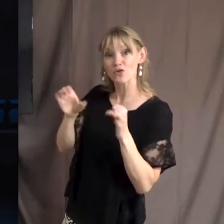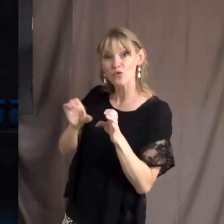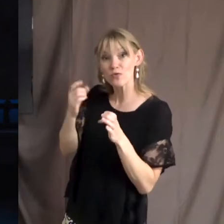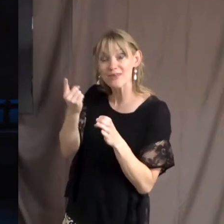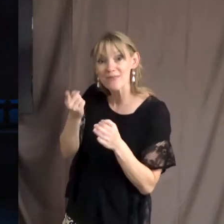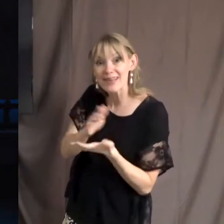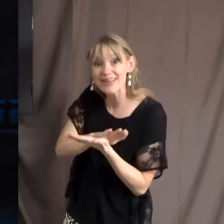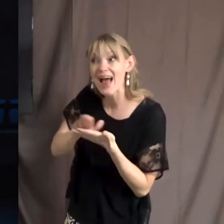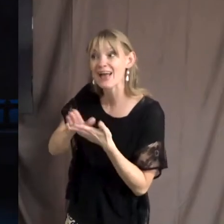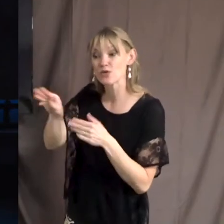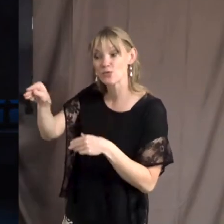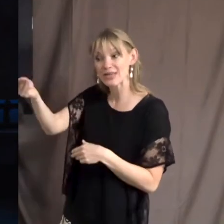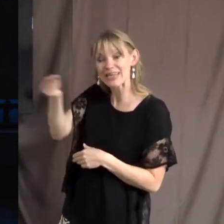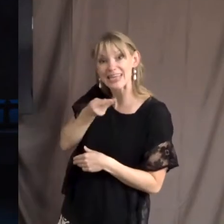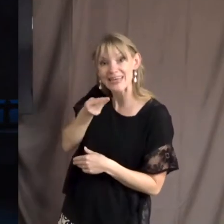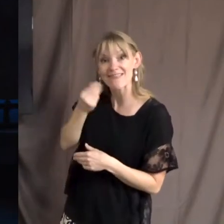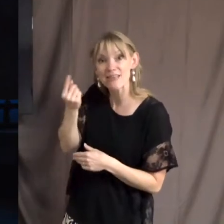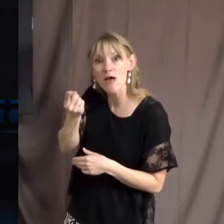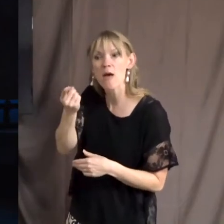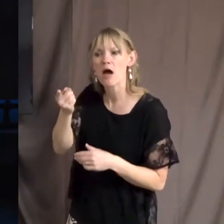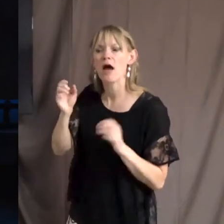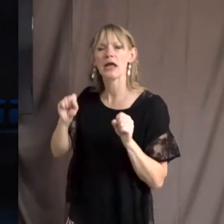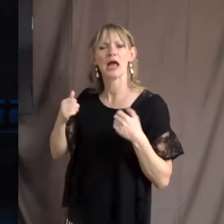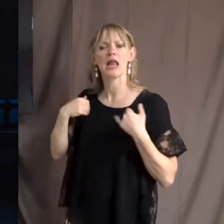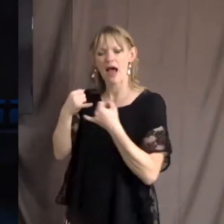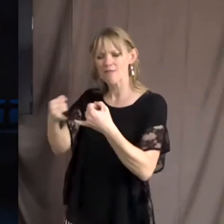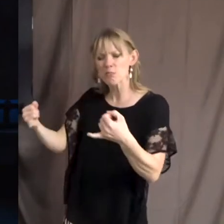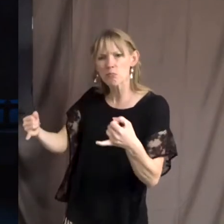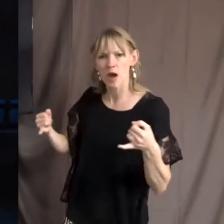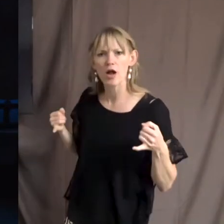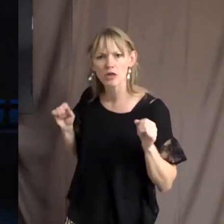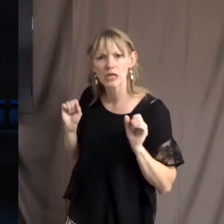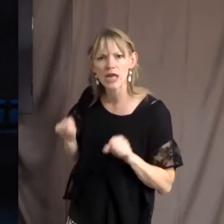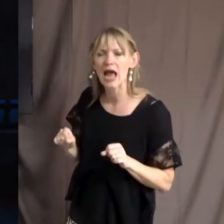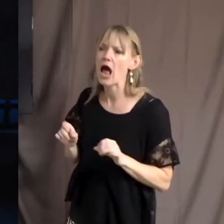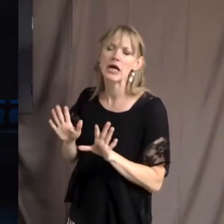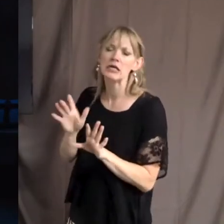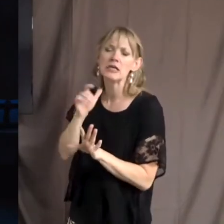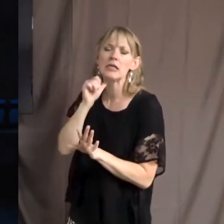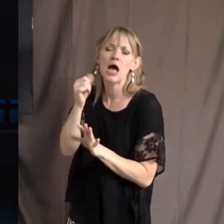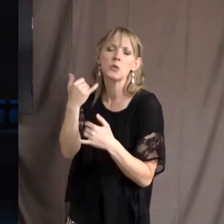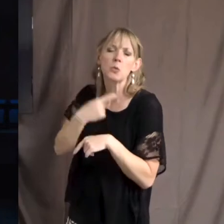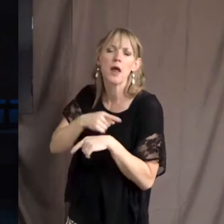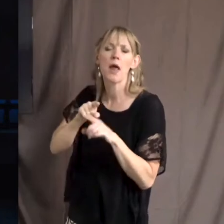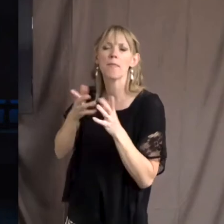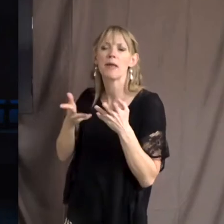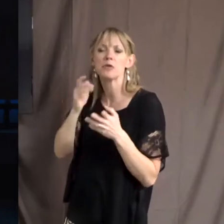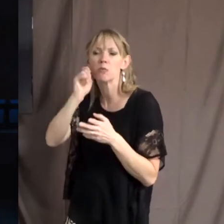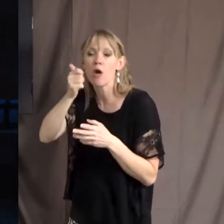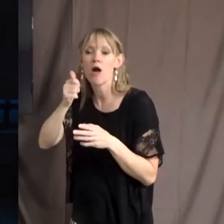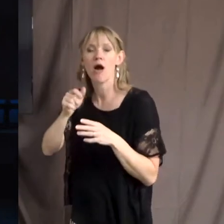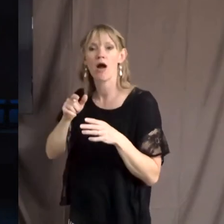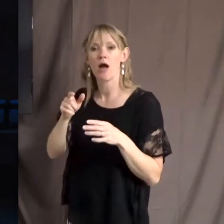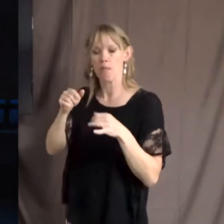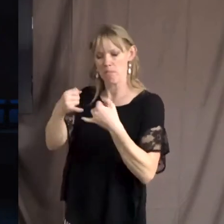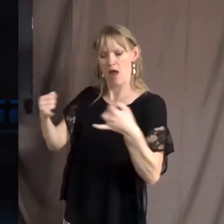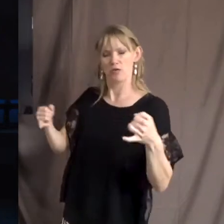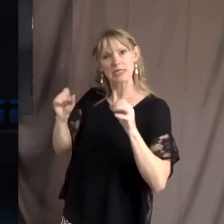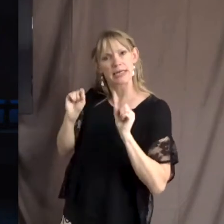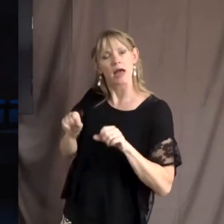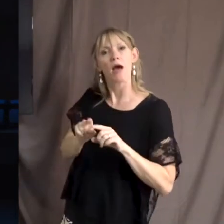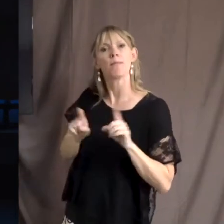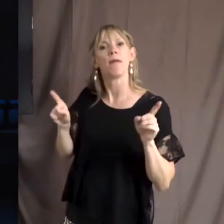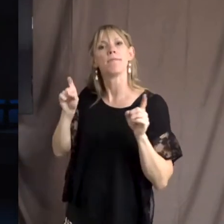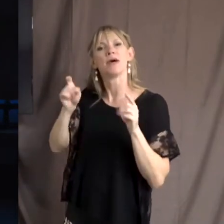give me something, I get to have my boundaries about it and say, well, that doesn't quite work for me today. How about tomorrow? But I have to pay attention